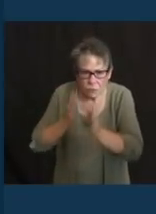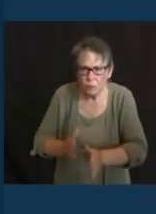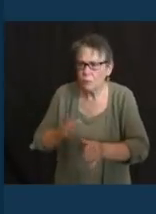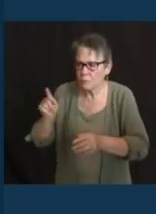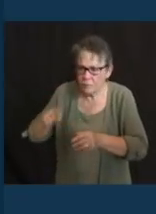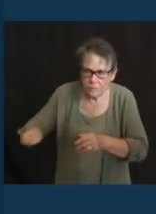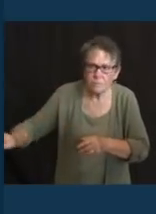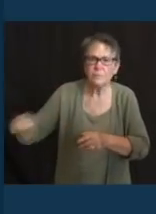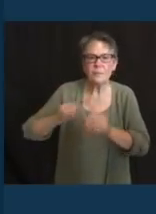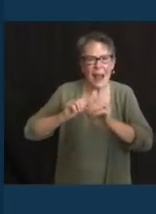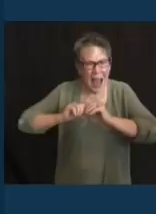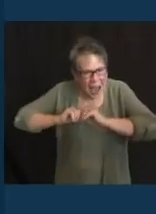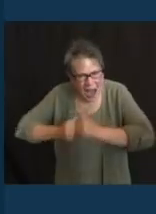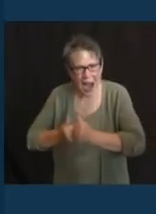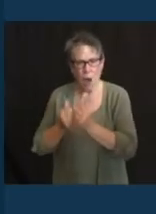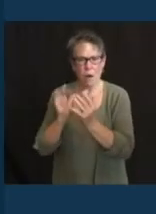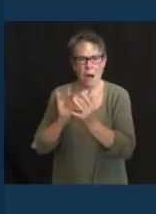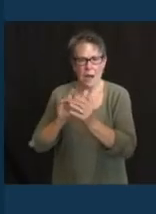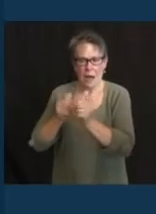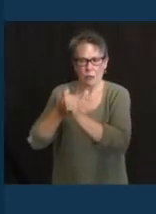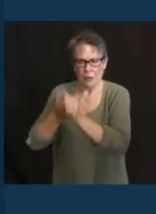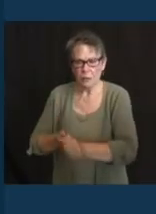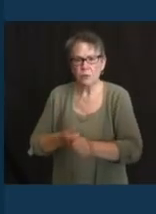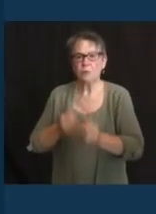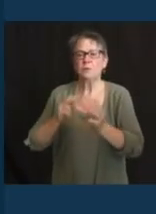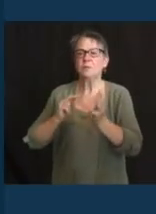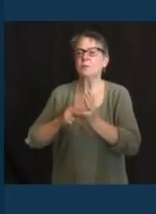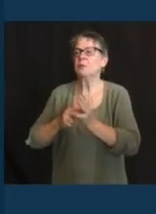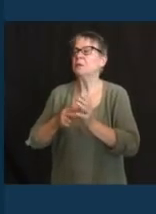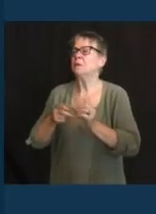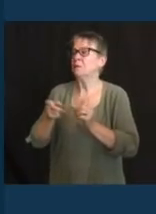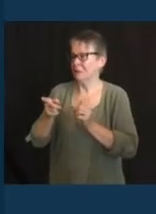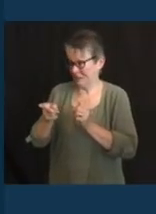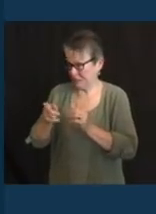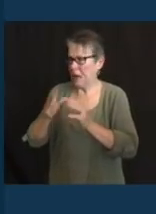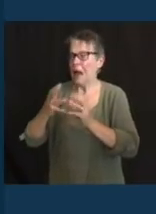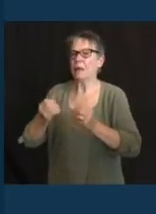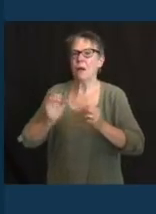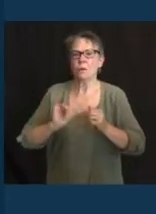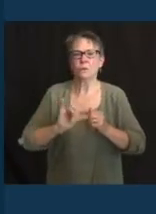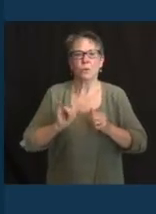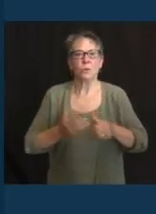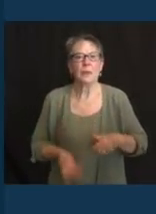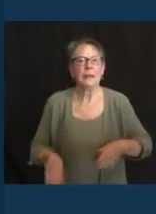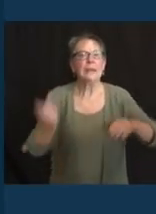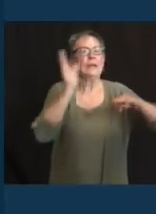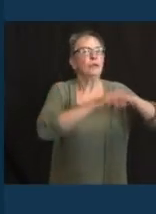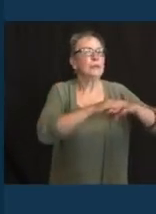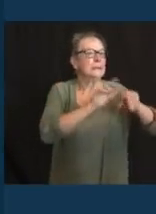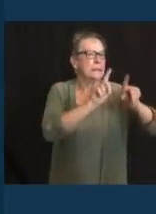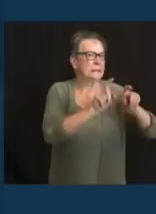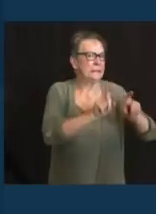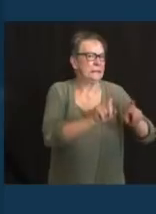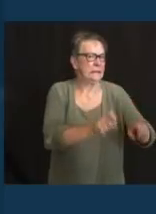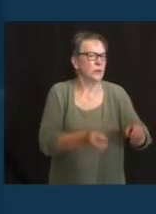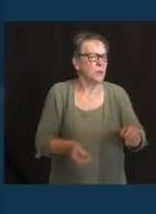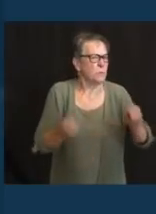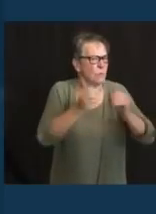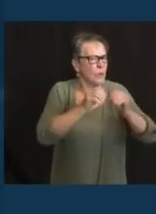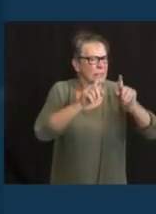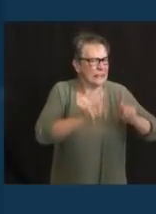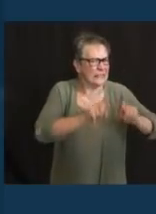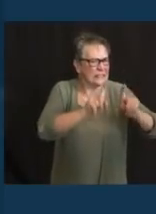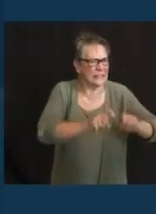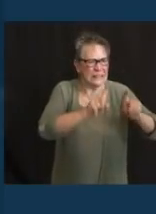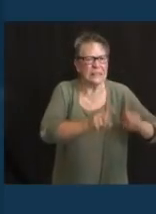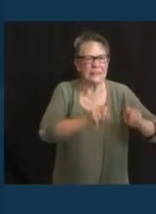on the road back, but as importantly, if not more so, ensure that we stay on that road.